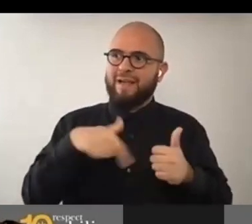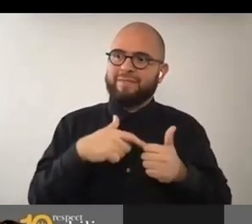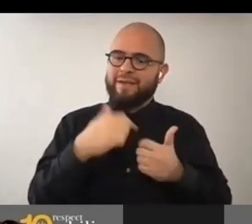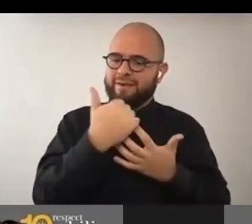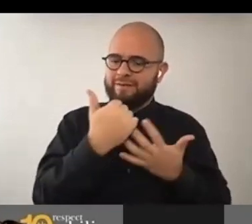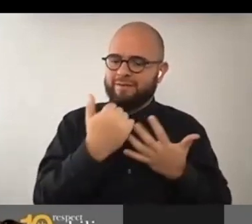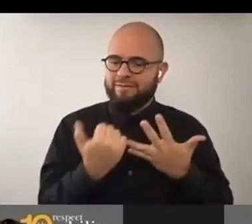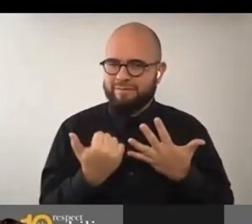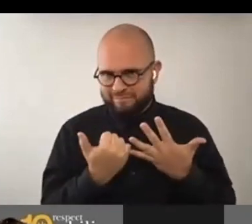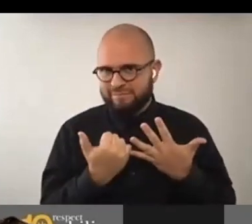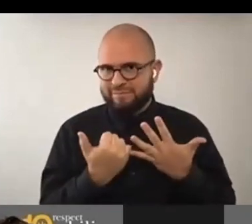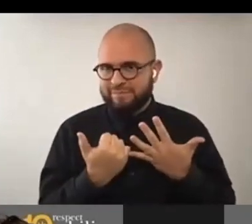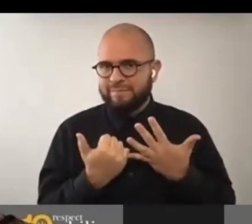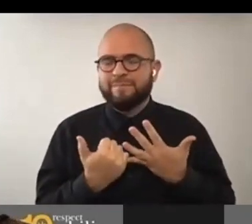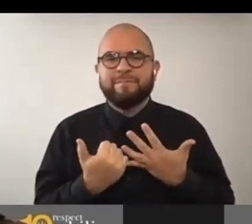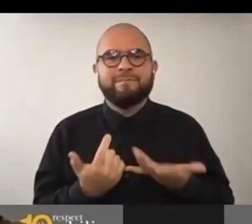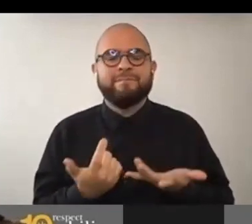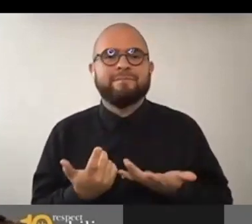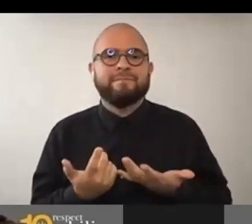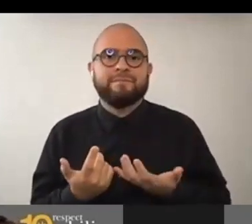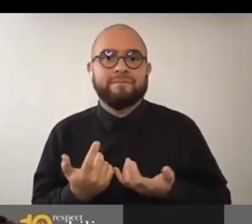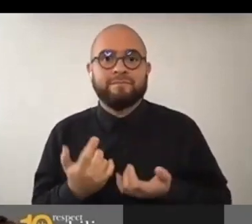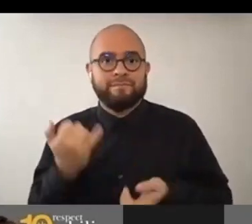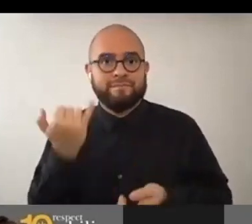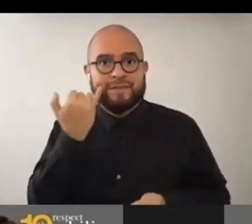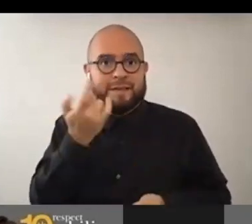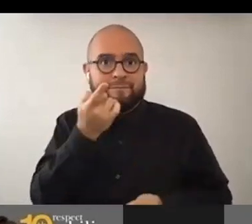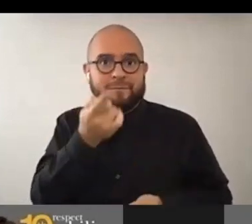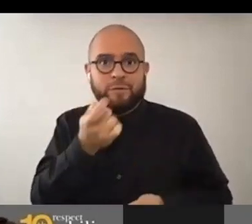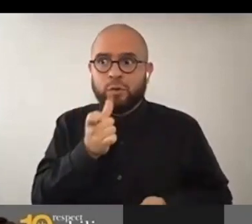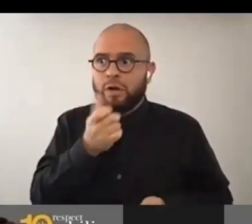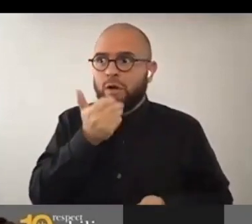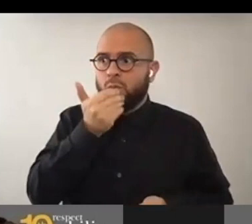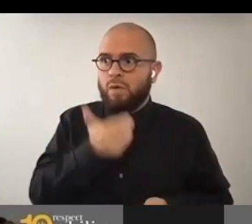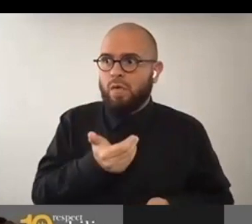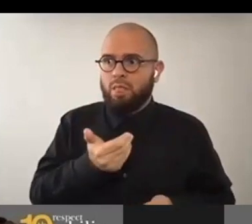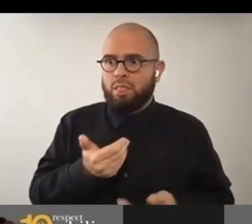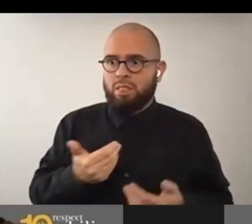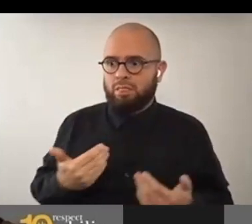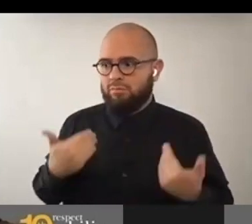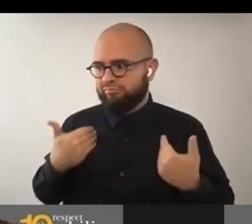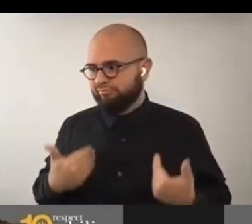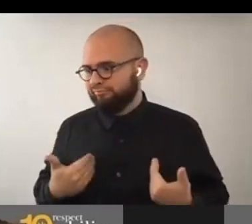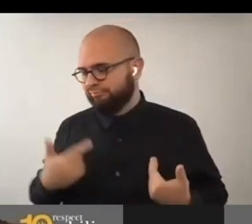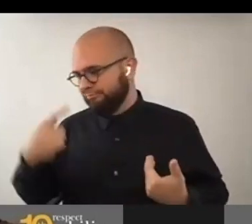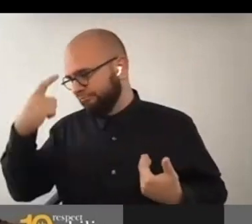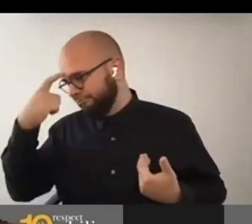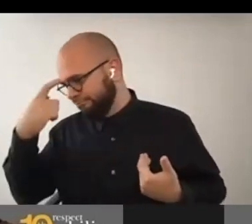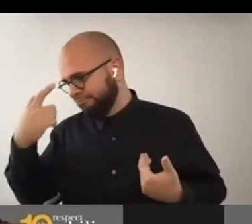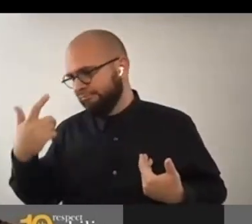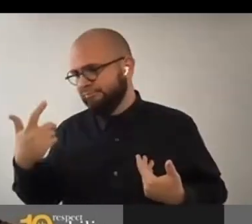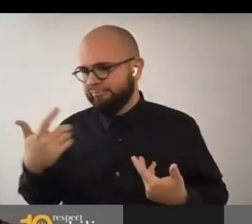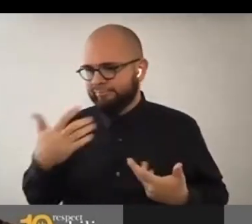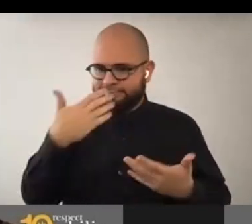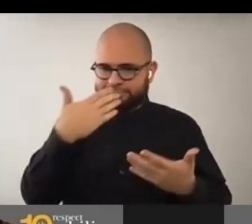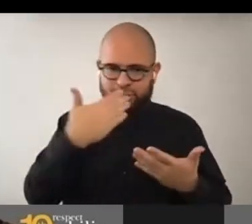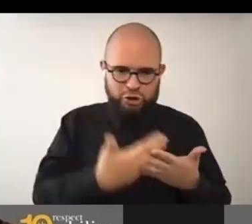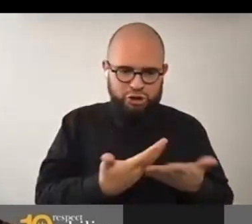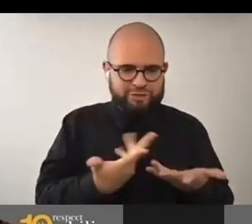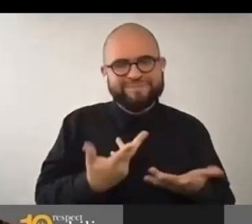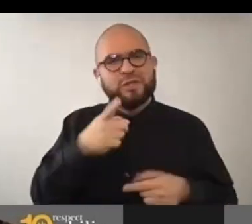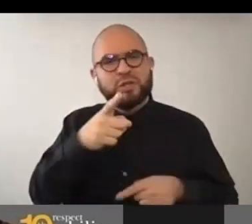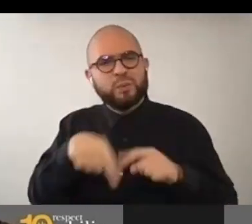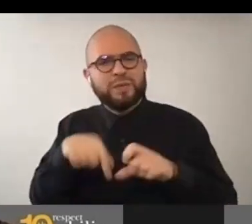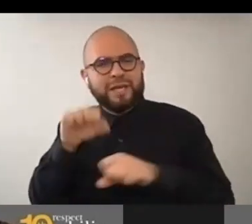we can't do the work that we want to do if we're not mentally right,